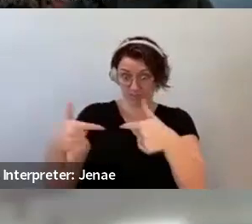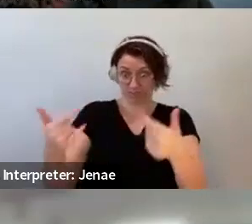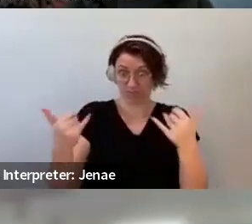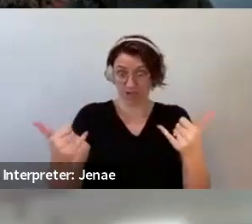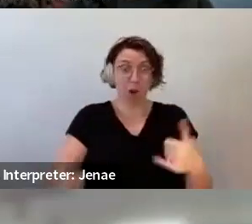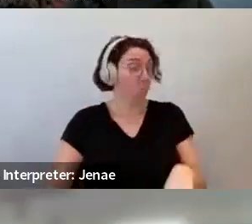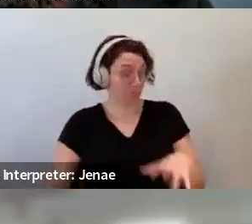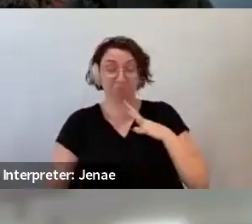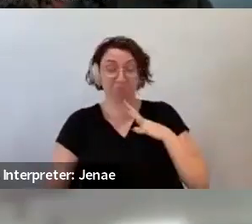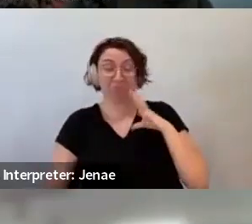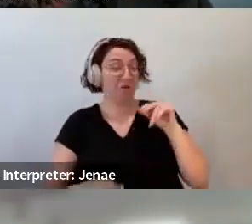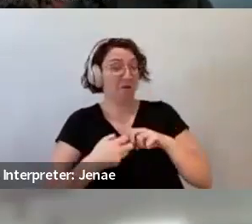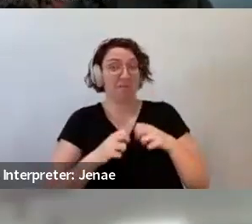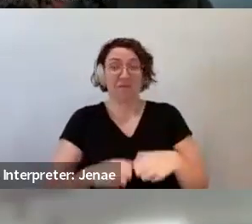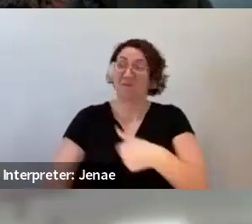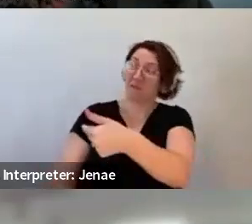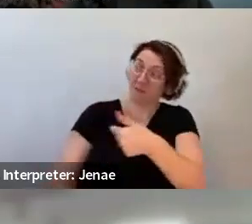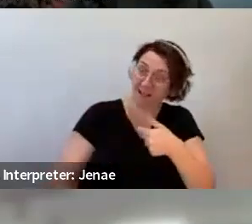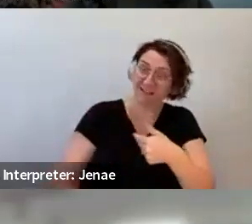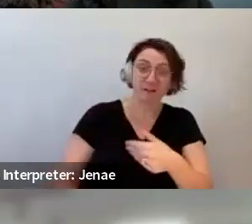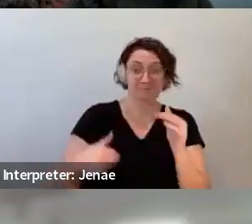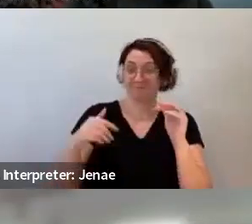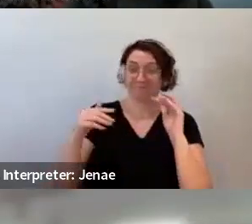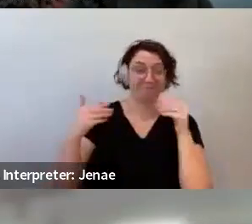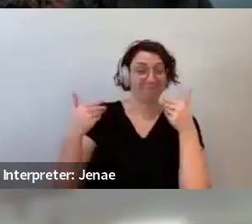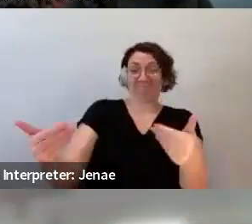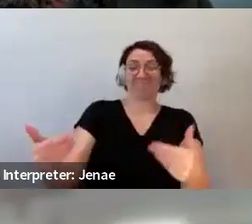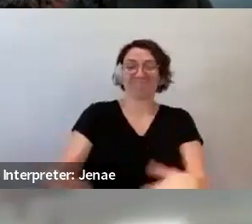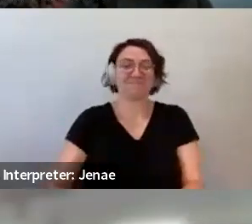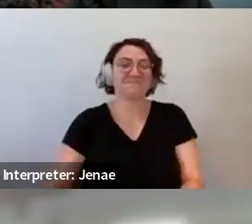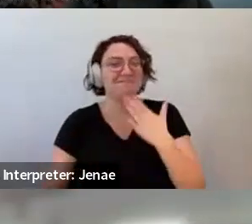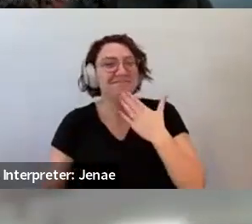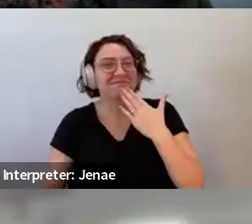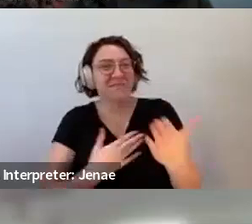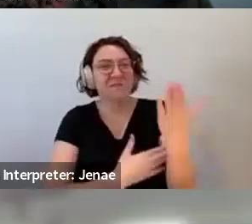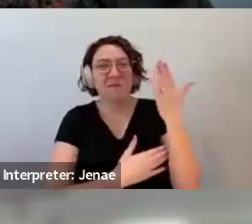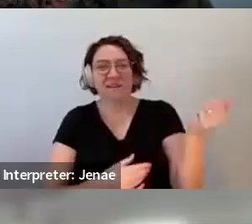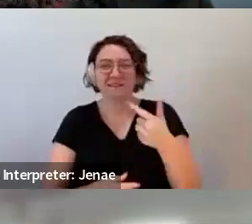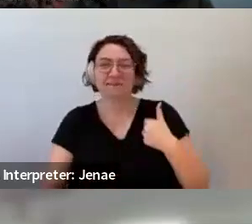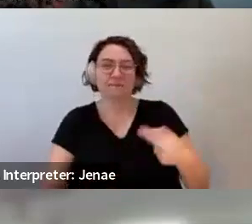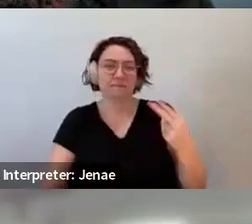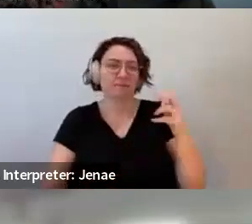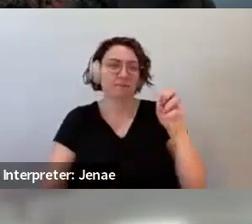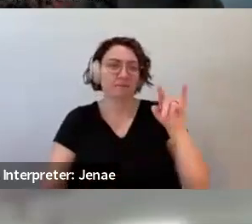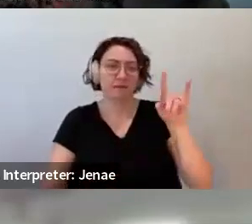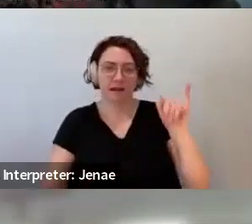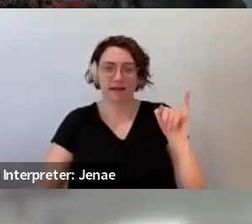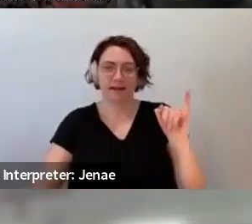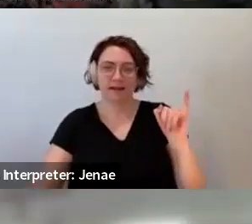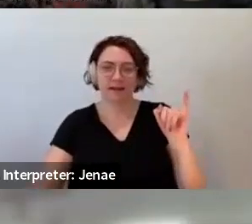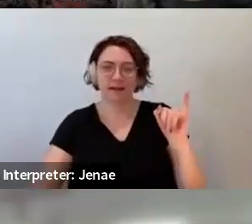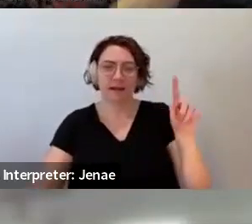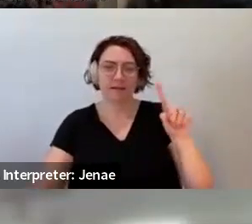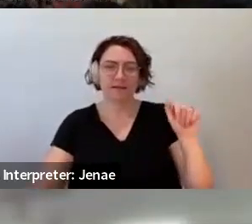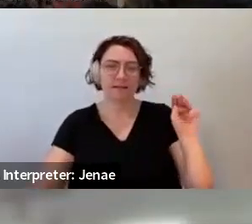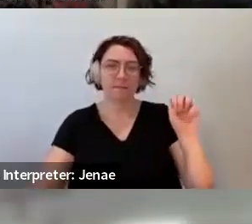course, no problem. Welcome. The All floor is right. yours. Thank you. Good morning, everyone. My name is Heidi Samora. I'm a program